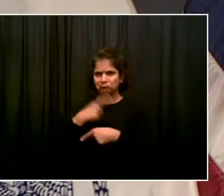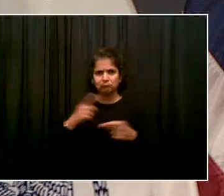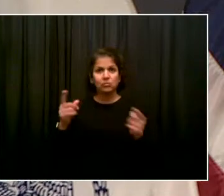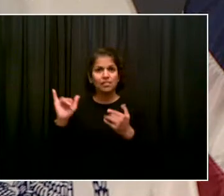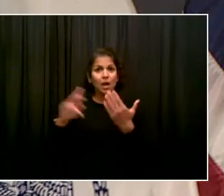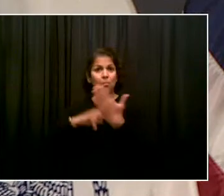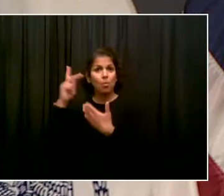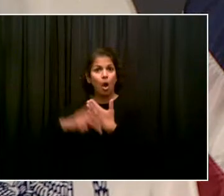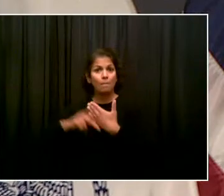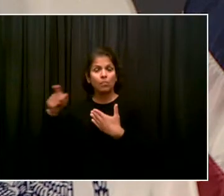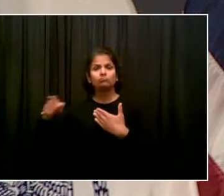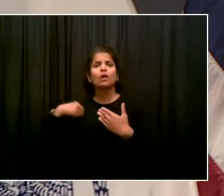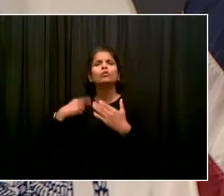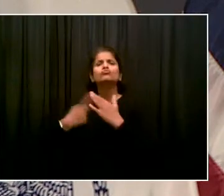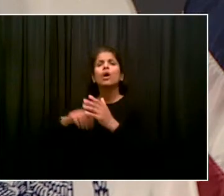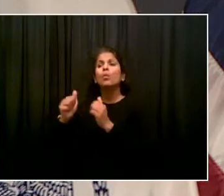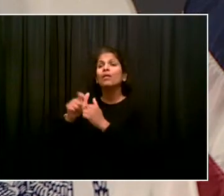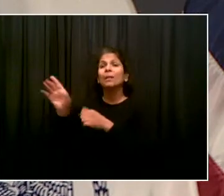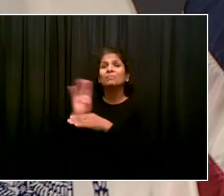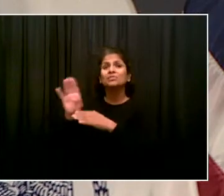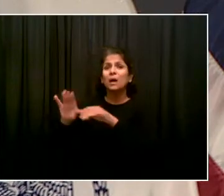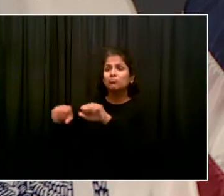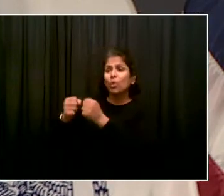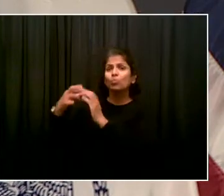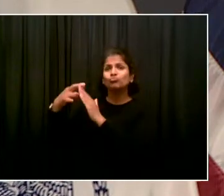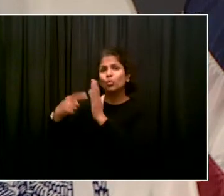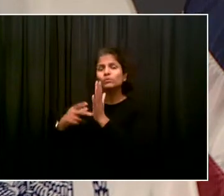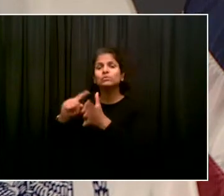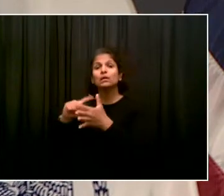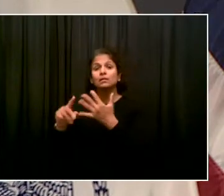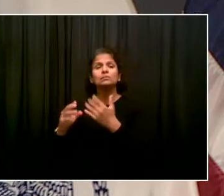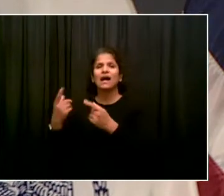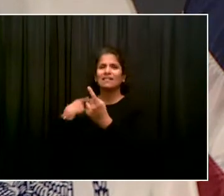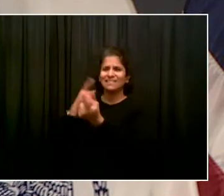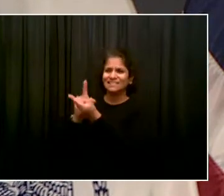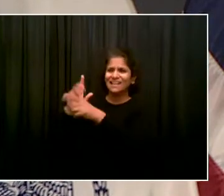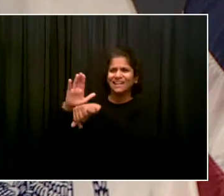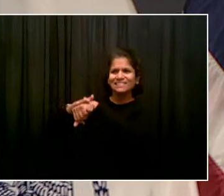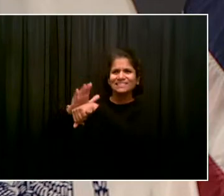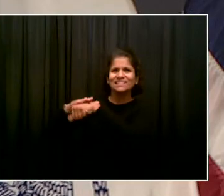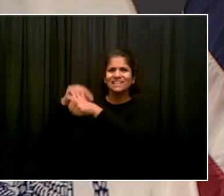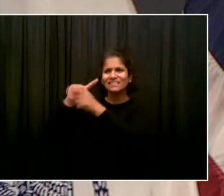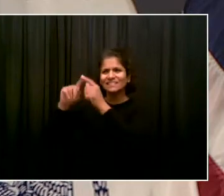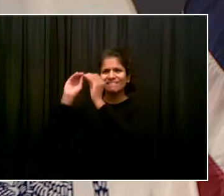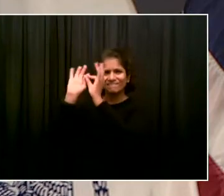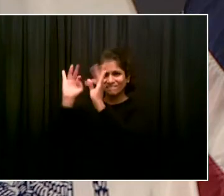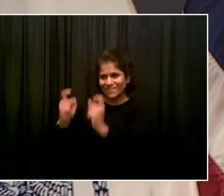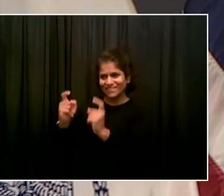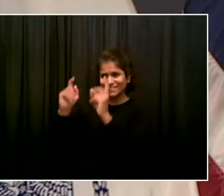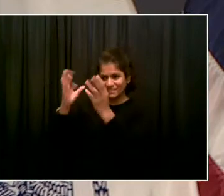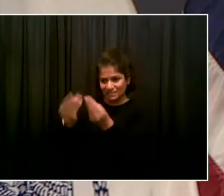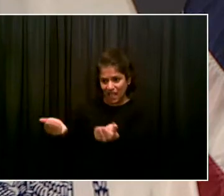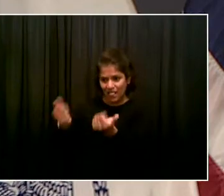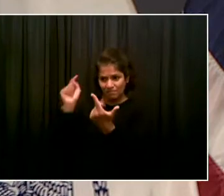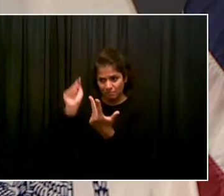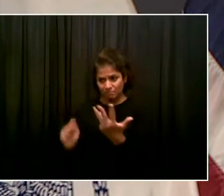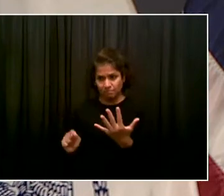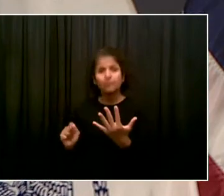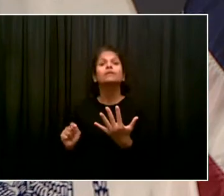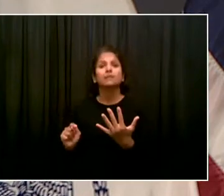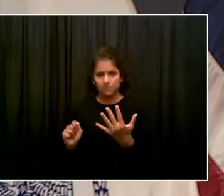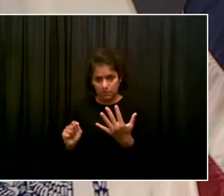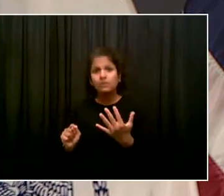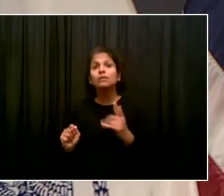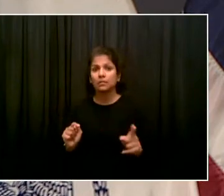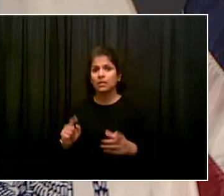inspect. But the goal, if we saw a problem, is say, hey, can you fix that problem? This is true with not just Key to NYC, but other things we do as a city as well. Can you fix the problem?